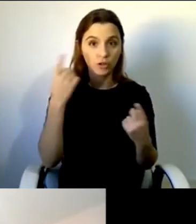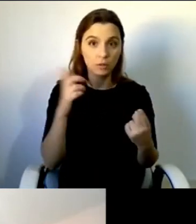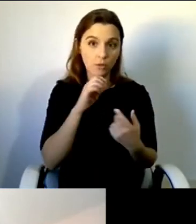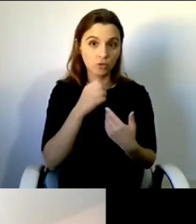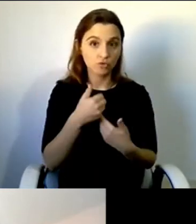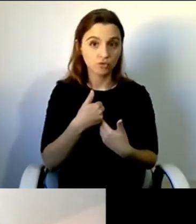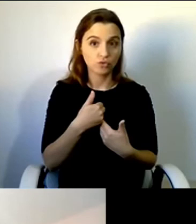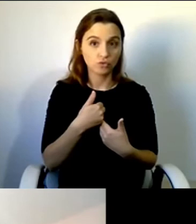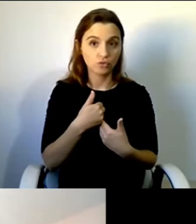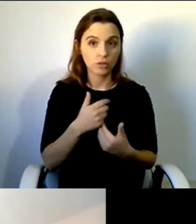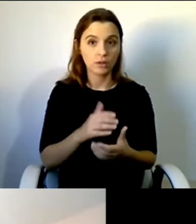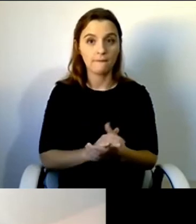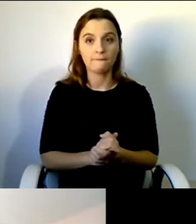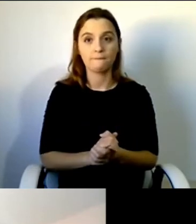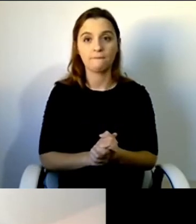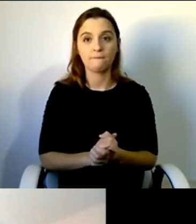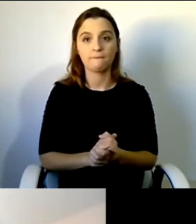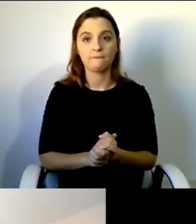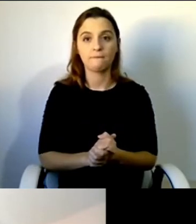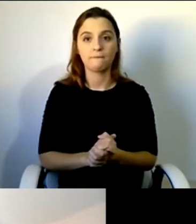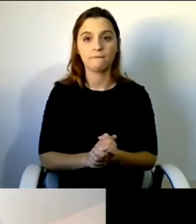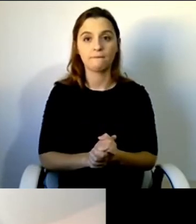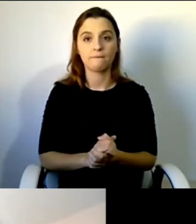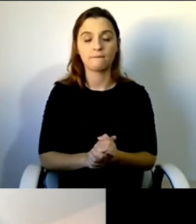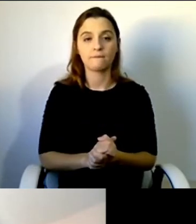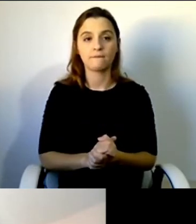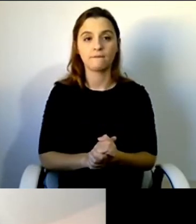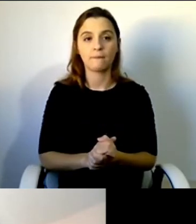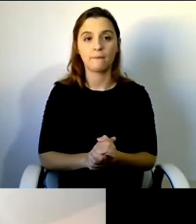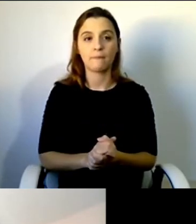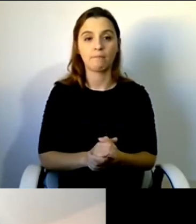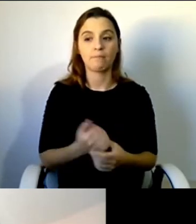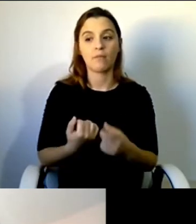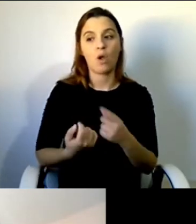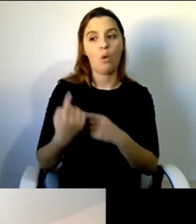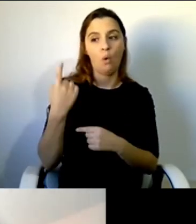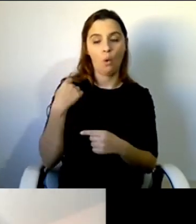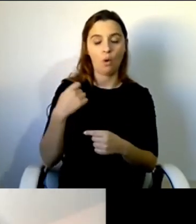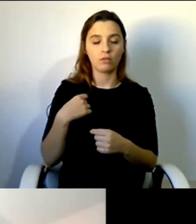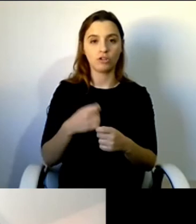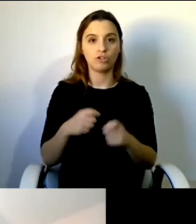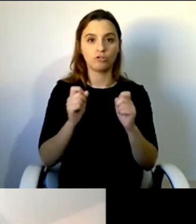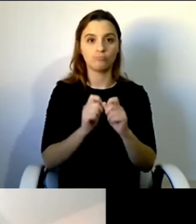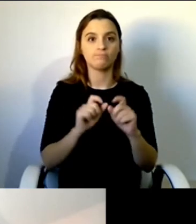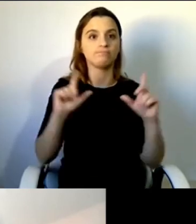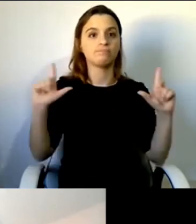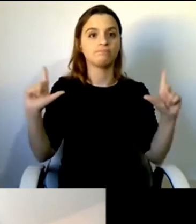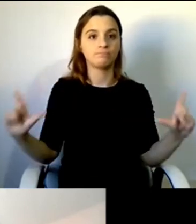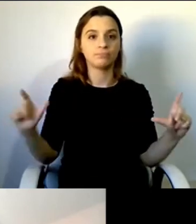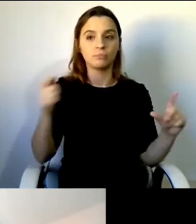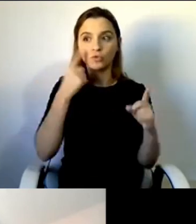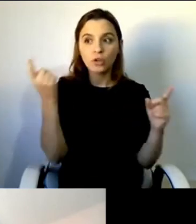I sent the presentation yesterday. Am I supposed to share my screen? No, I can't. Ah,